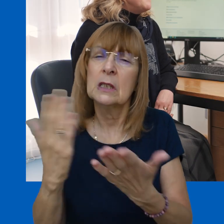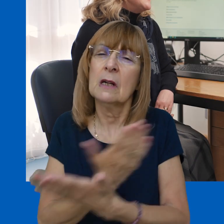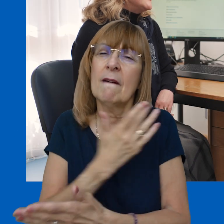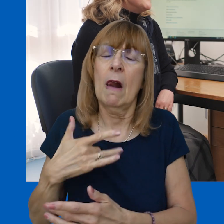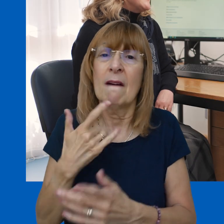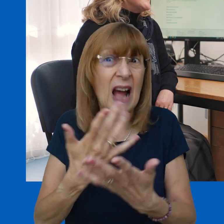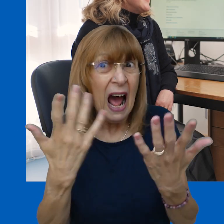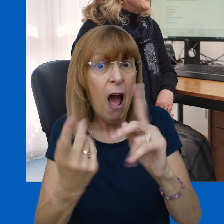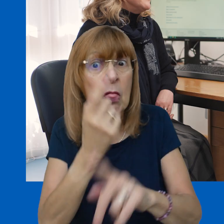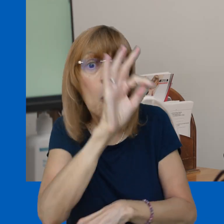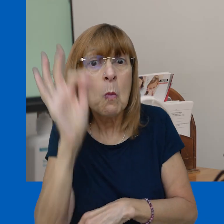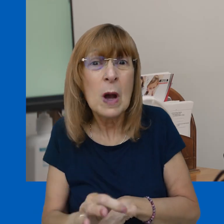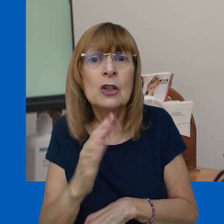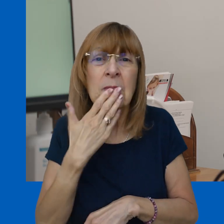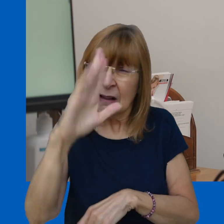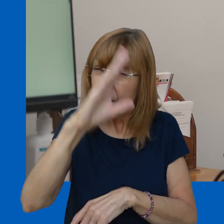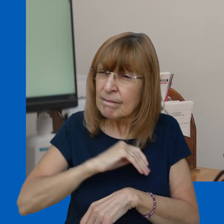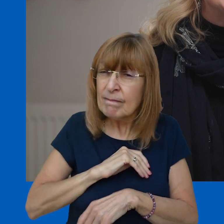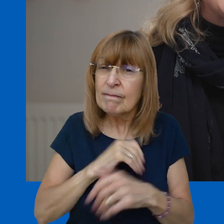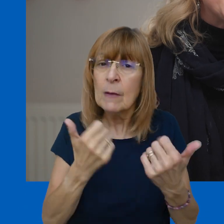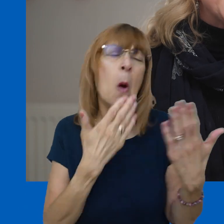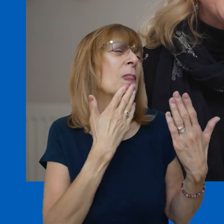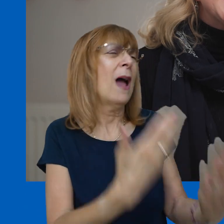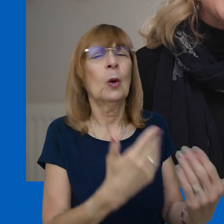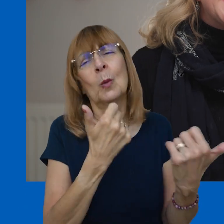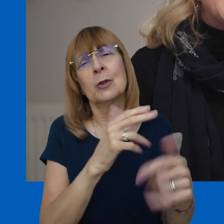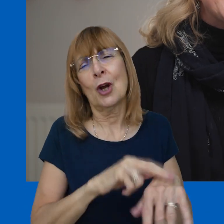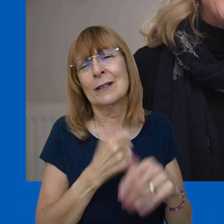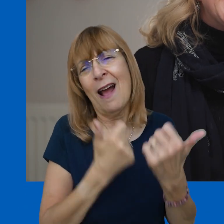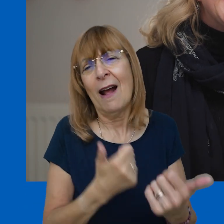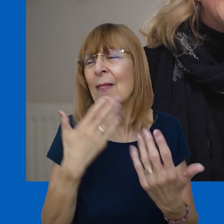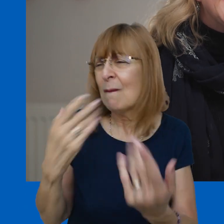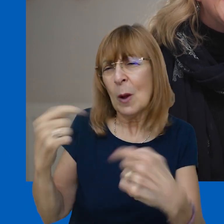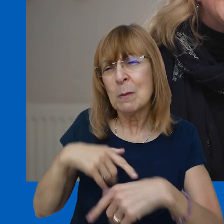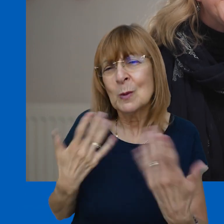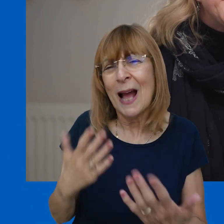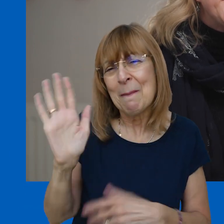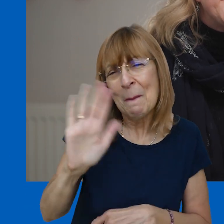questions, then please do let us know. Thank you, Doctor. Thanks for coming in today. Goodbye.